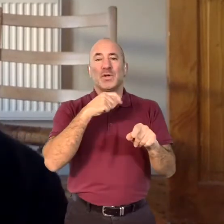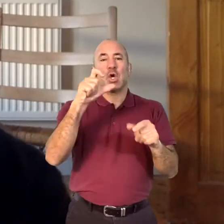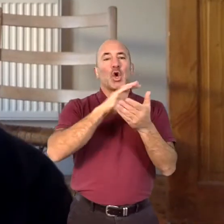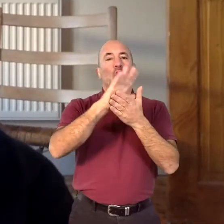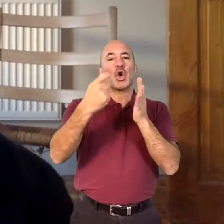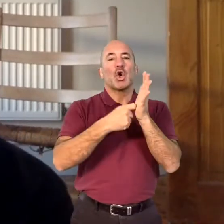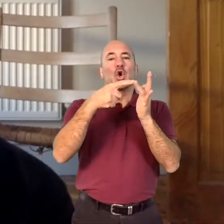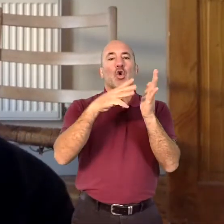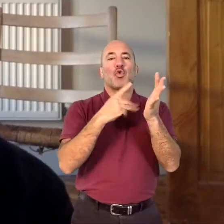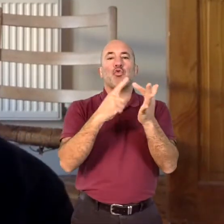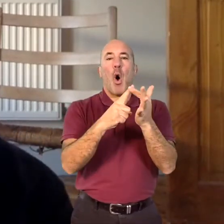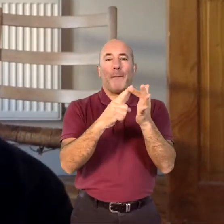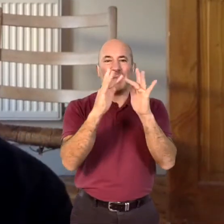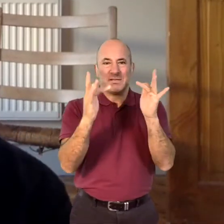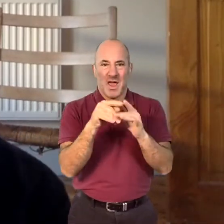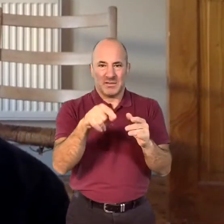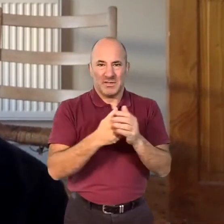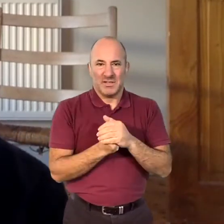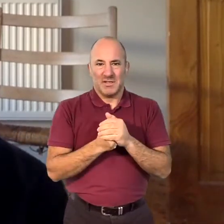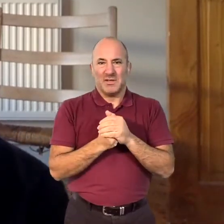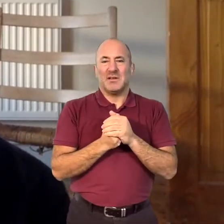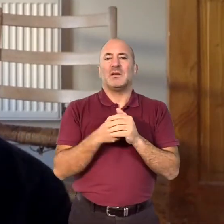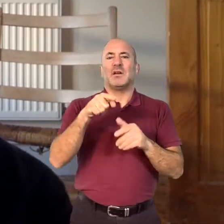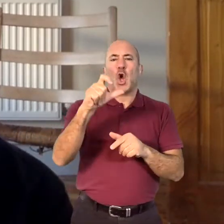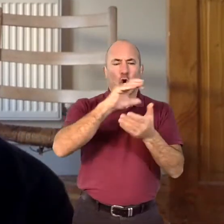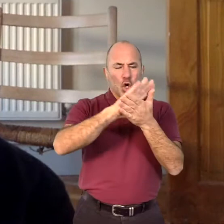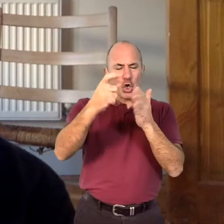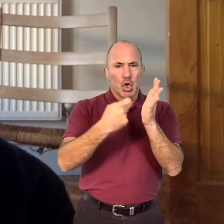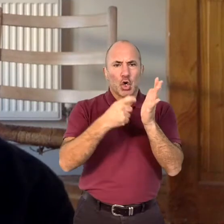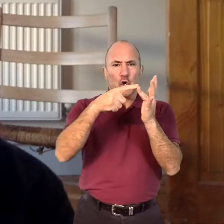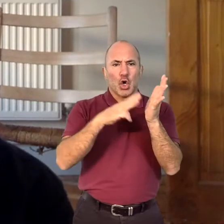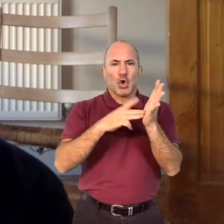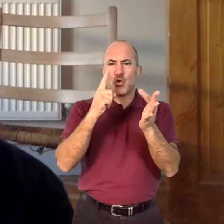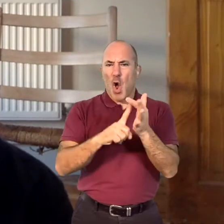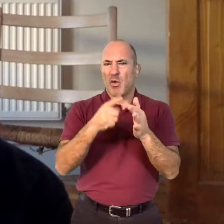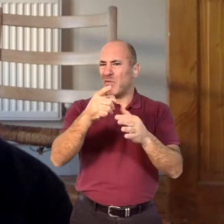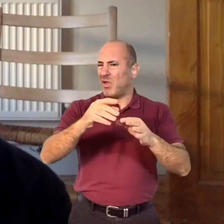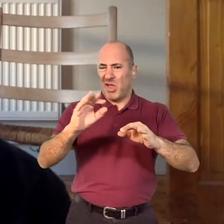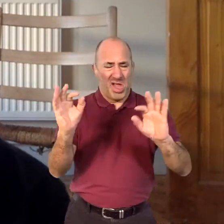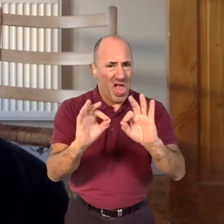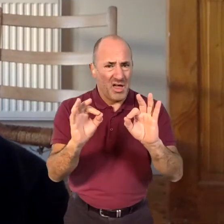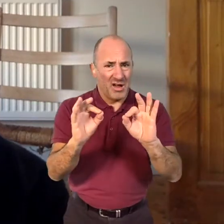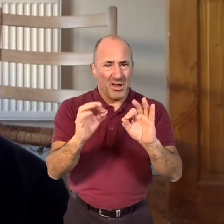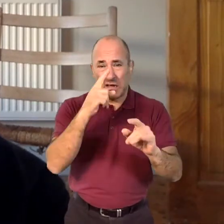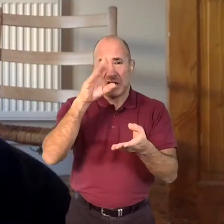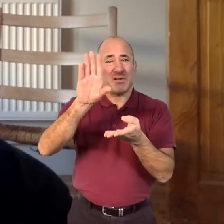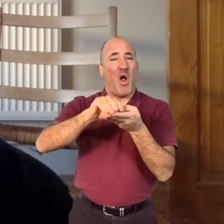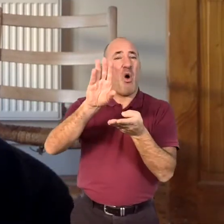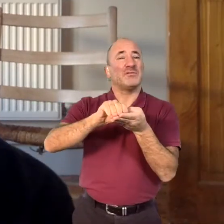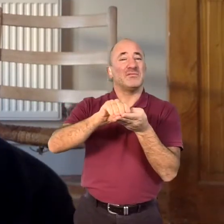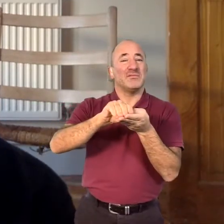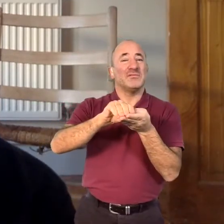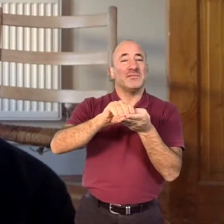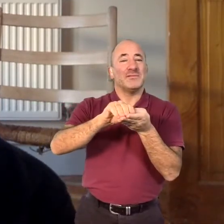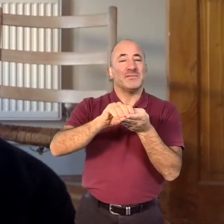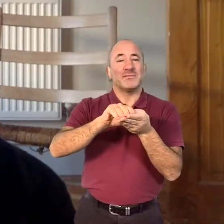it and is running the browser Chrome. If you don't have that, you can download it, and